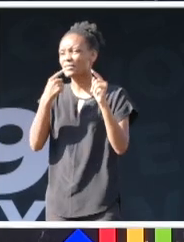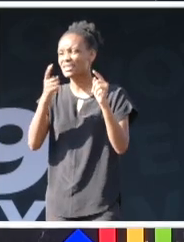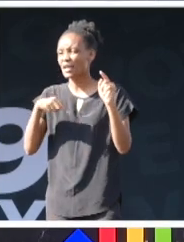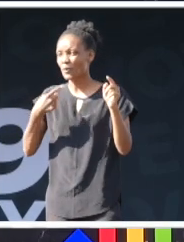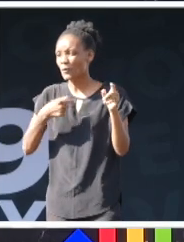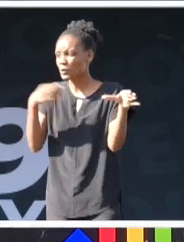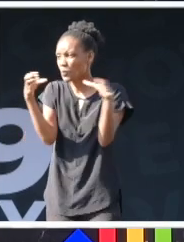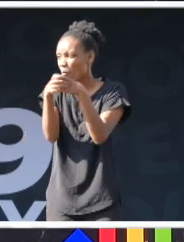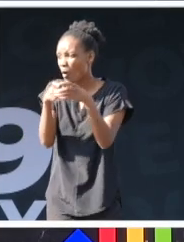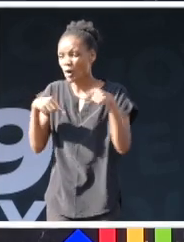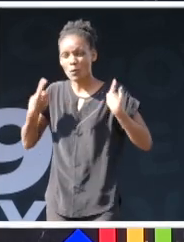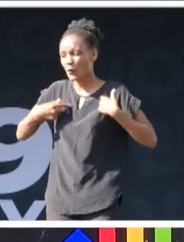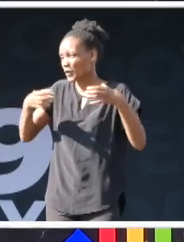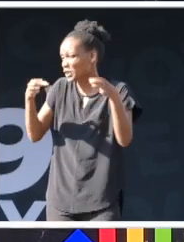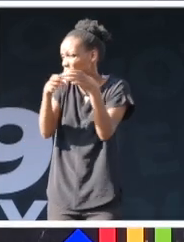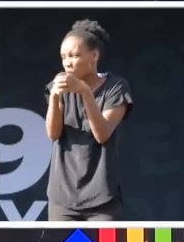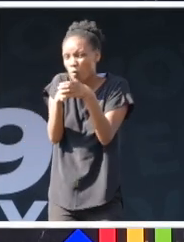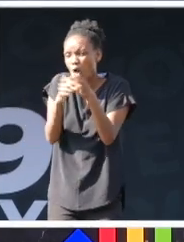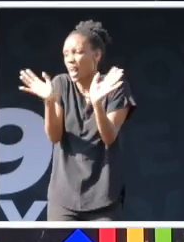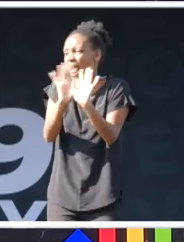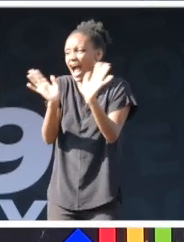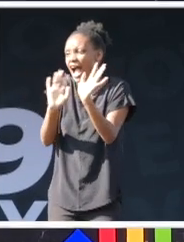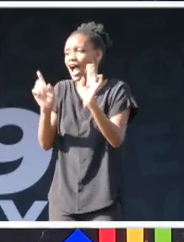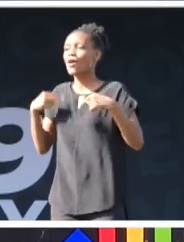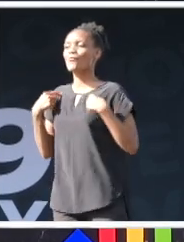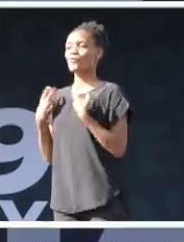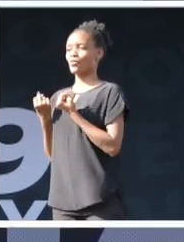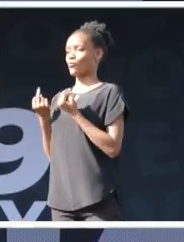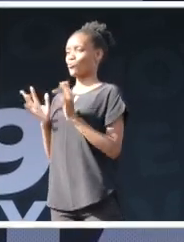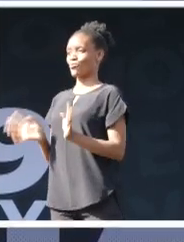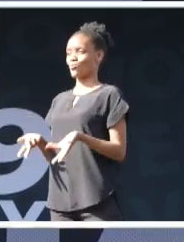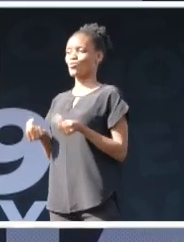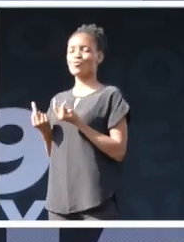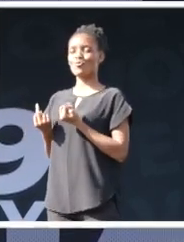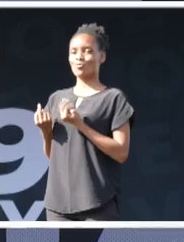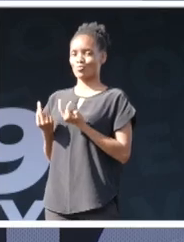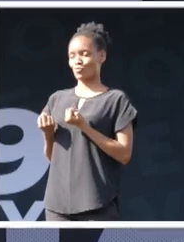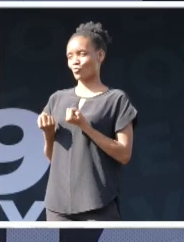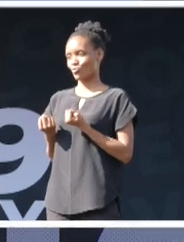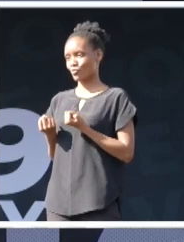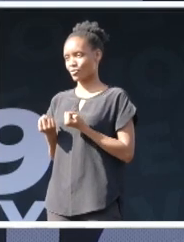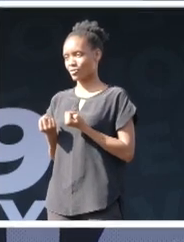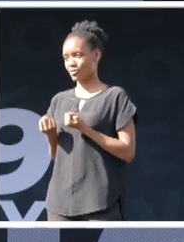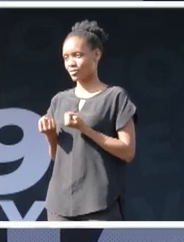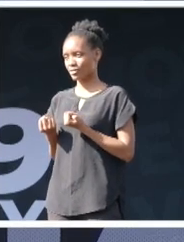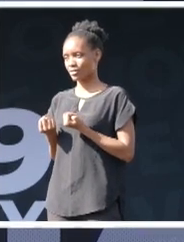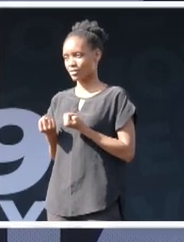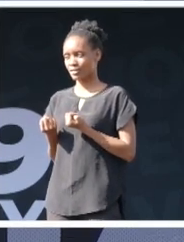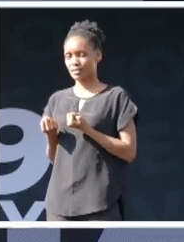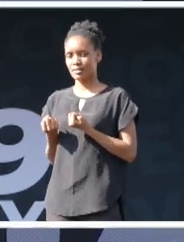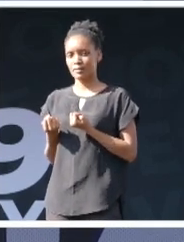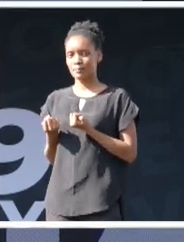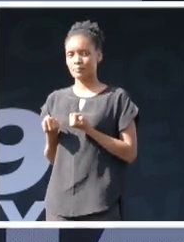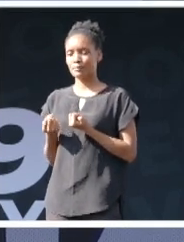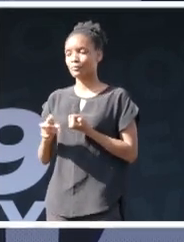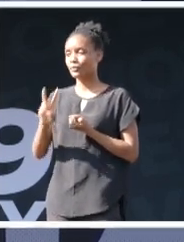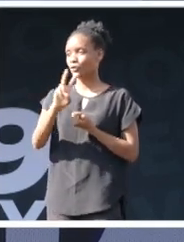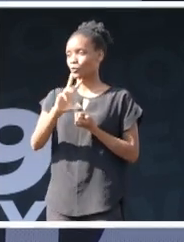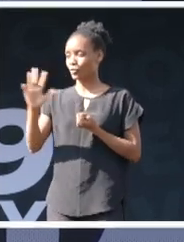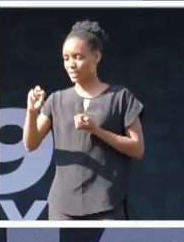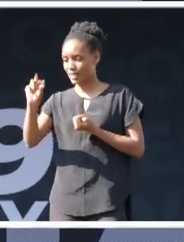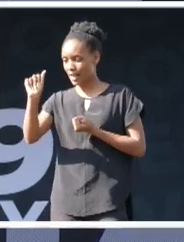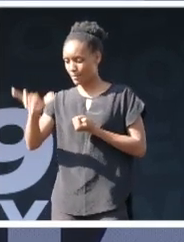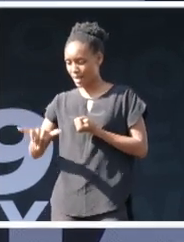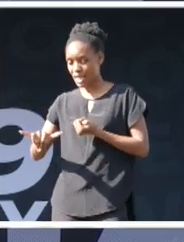are not a small party. We are just newly established. The voters, after the 29th of